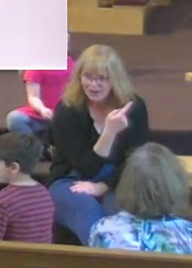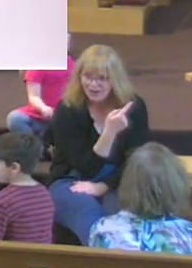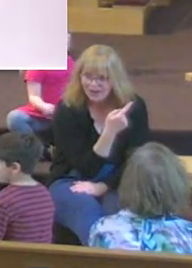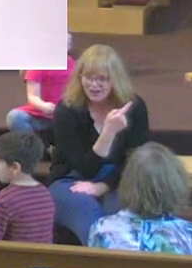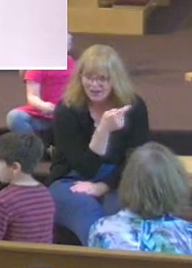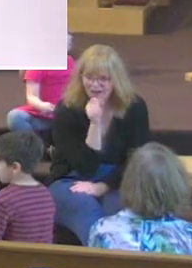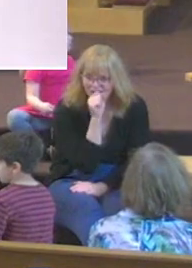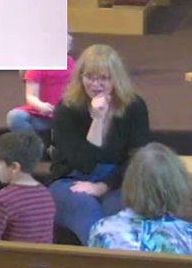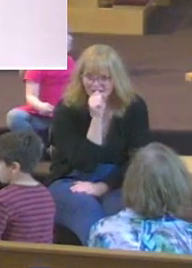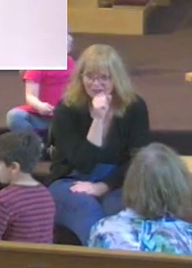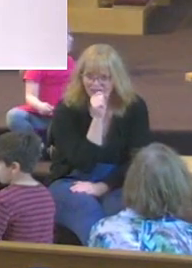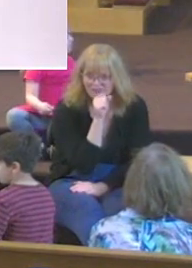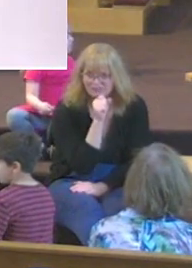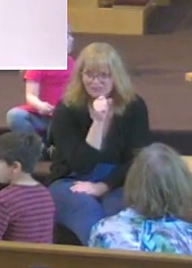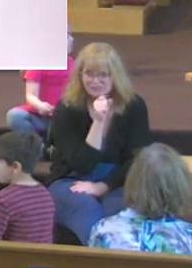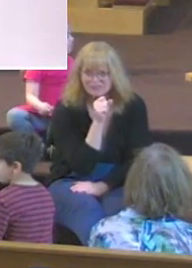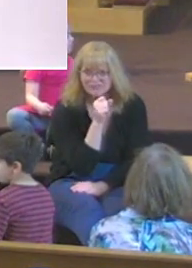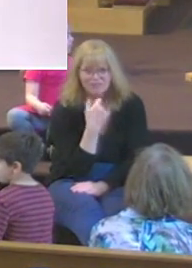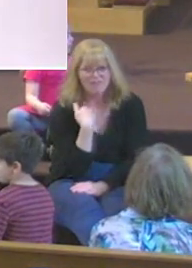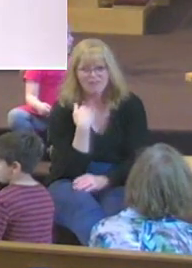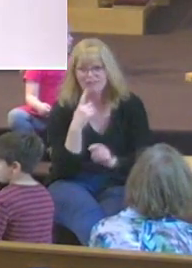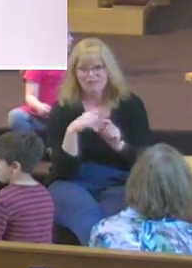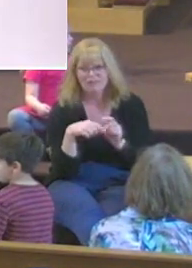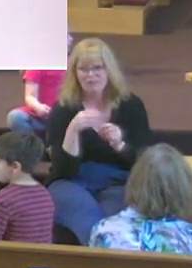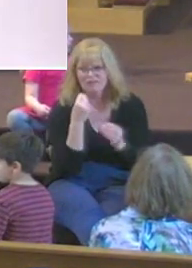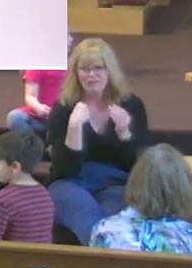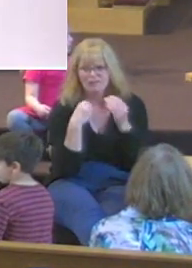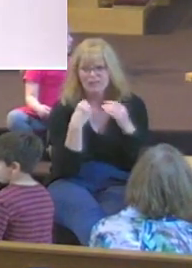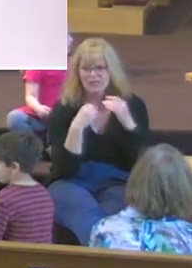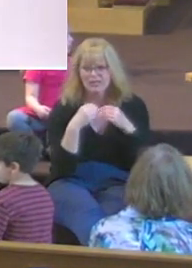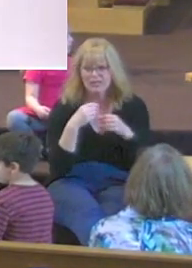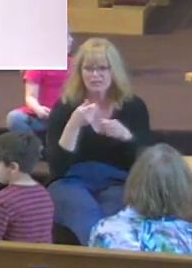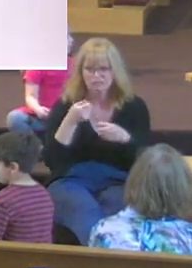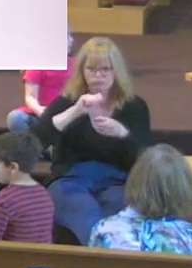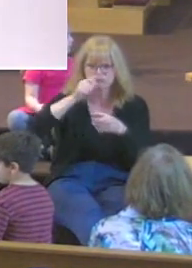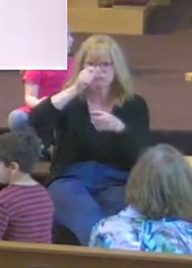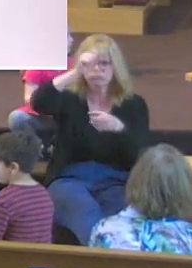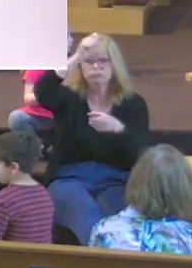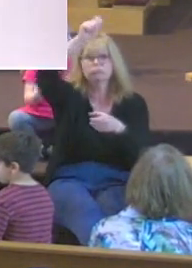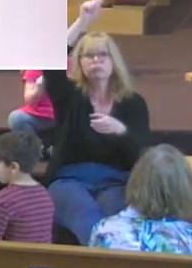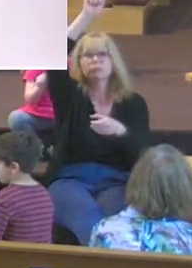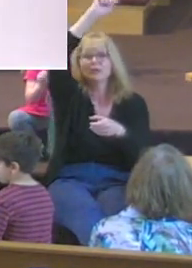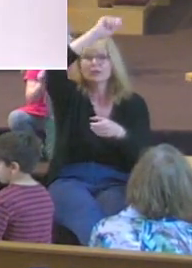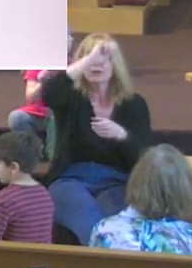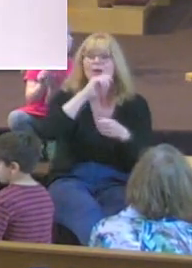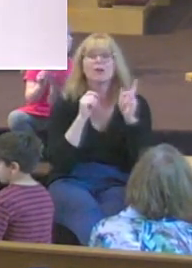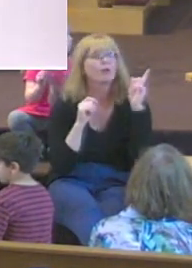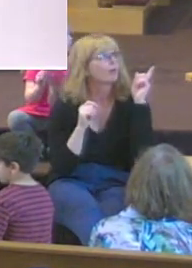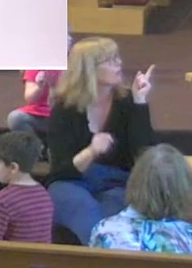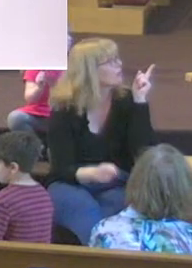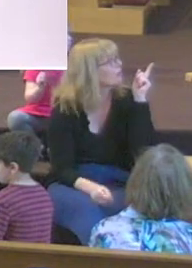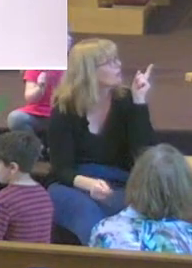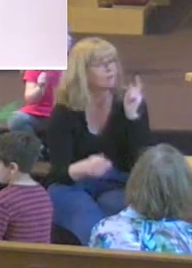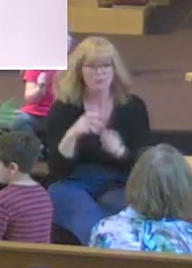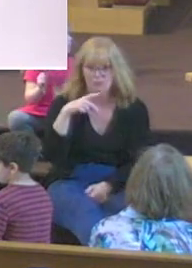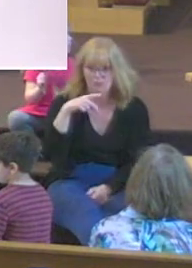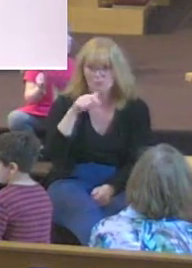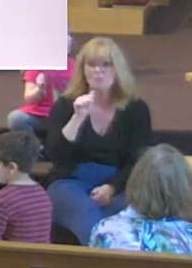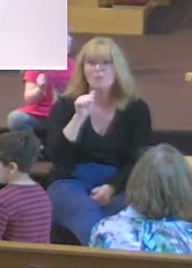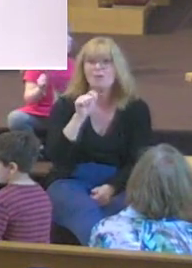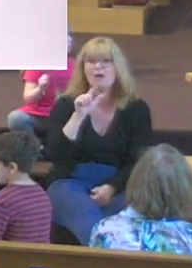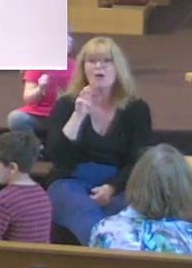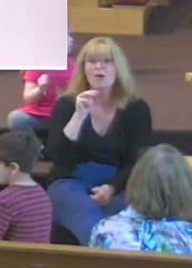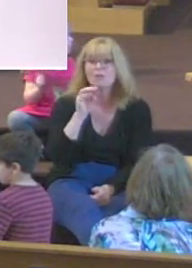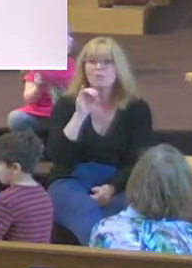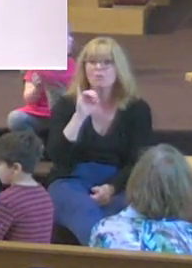Number one, I could never eat that with all those scoops, but it'd be fun to try. Ice cream has palm oil in it. Some ice creams. I did not know that.